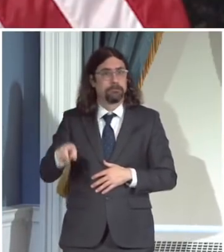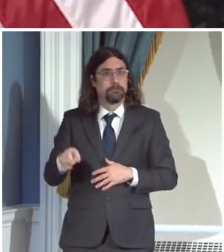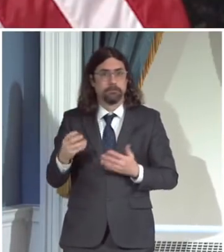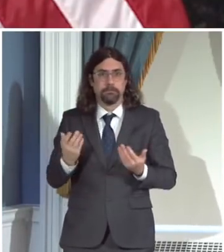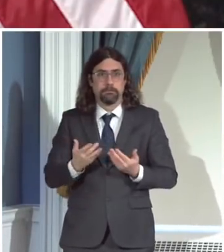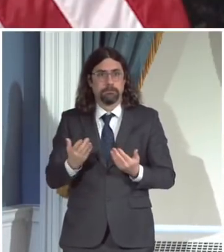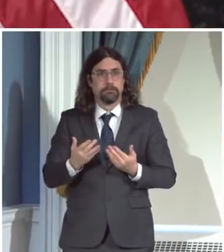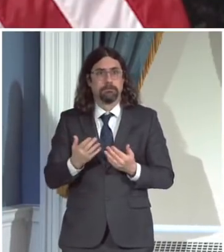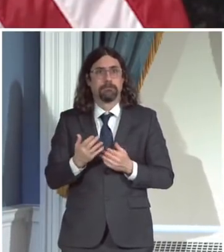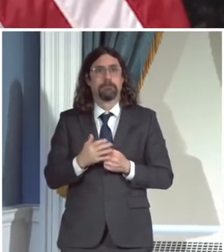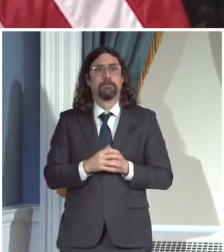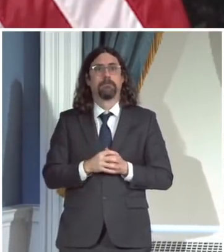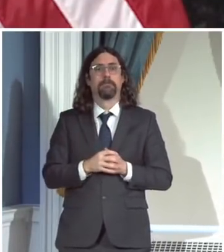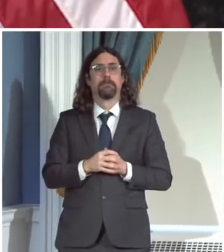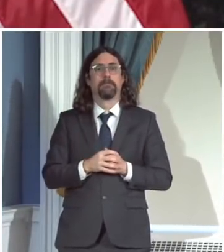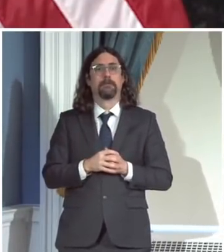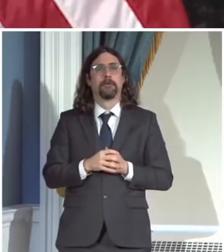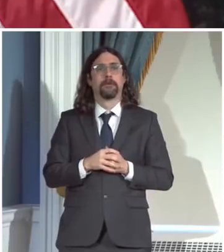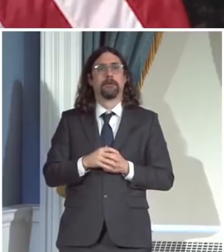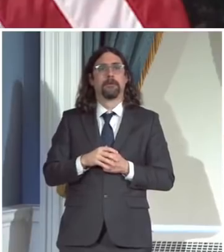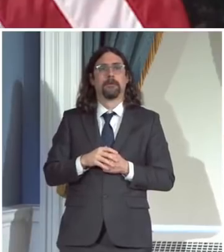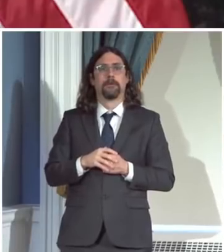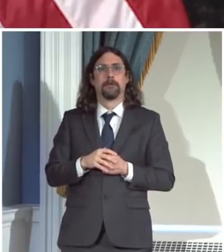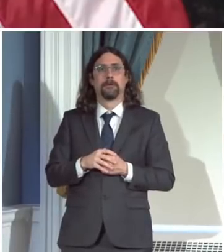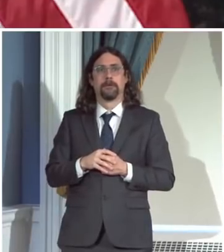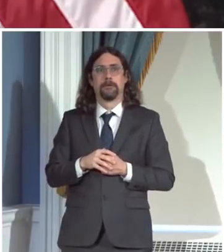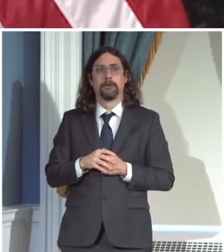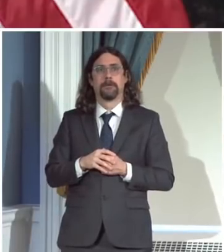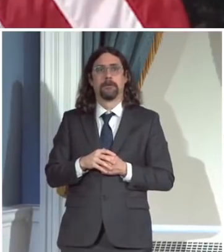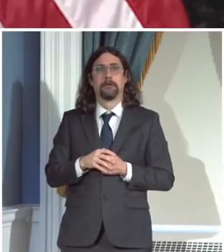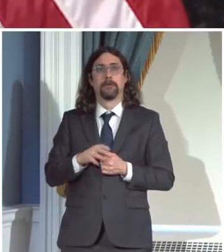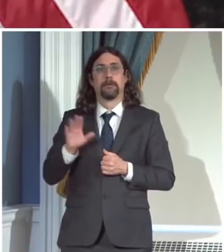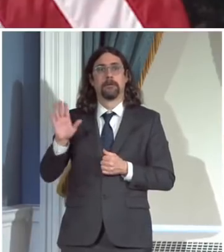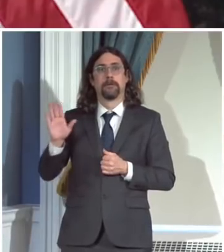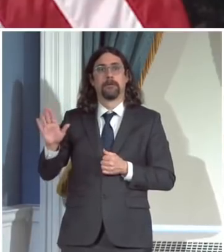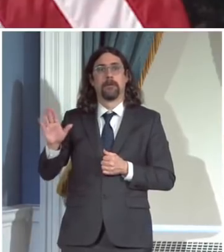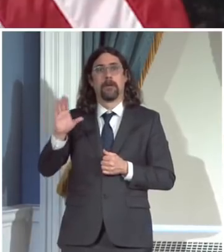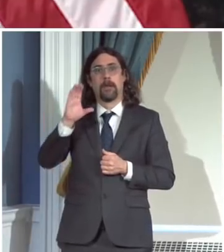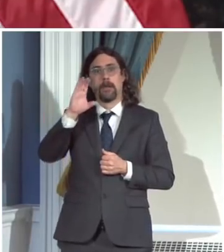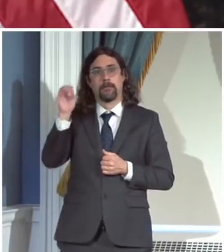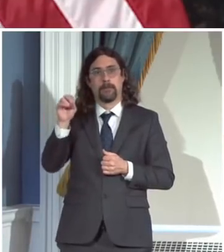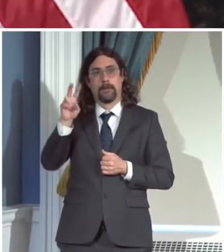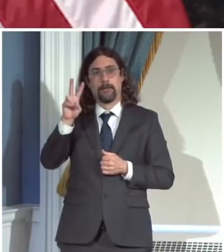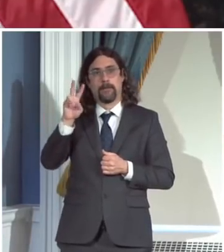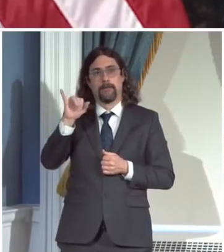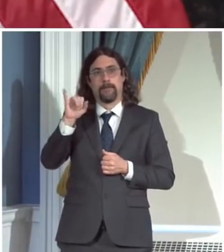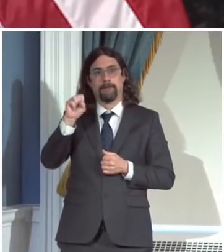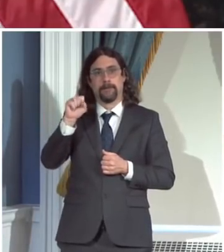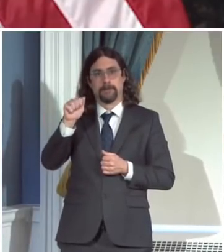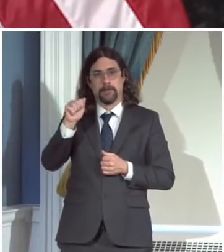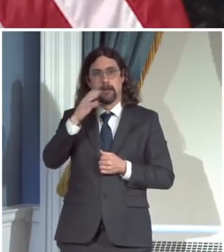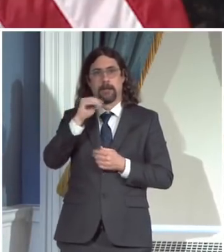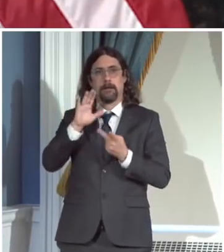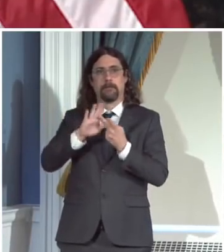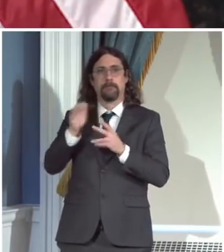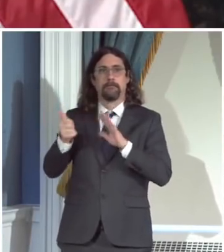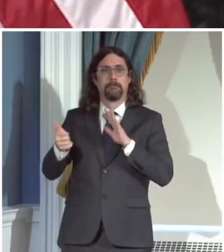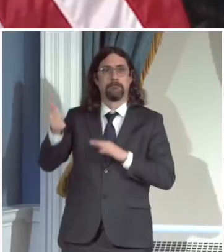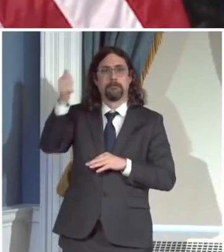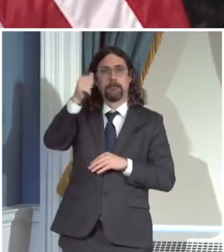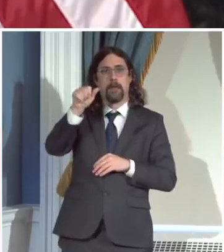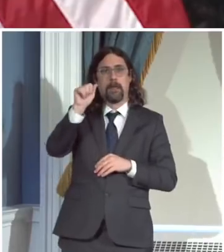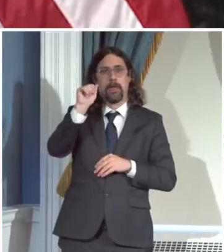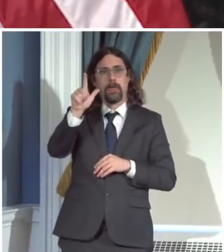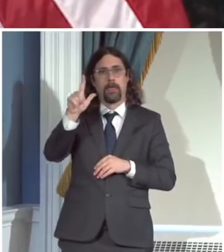Visa, and particularly its CEO, Al Kelly, who's someone I've known for quite a while, who's someone who really loves New York City and cares about this